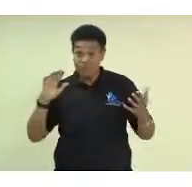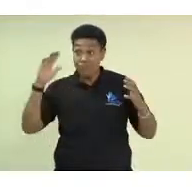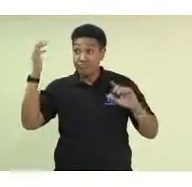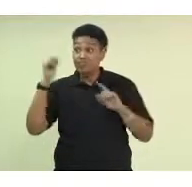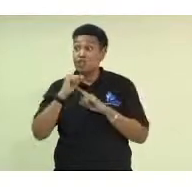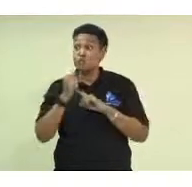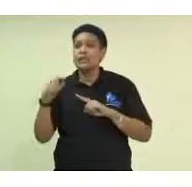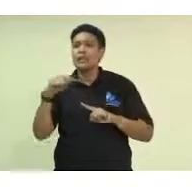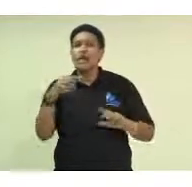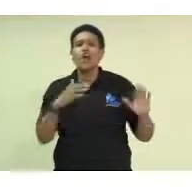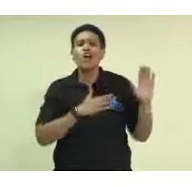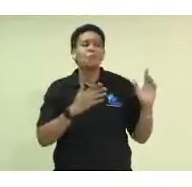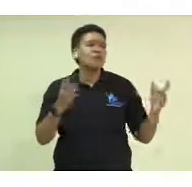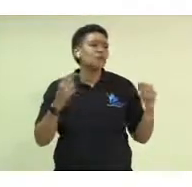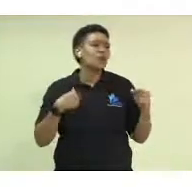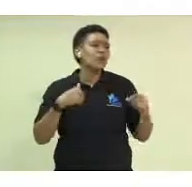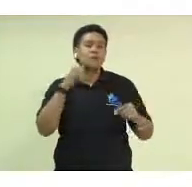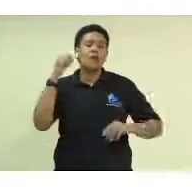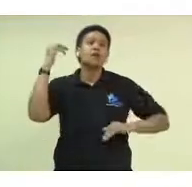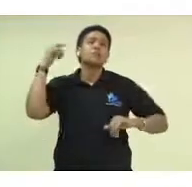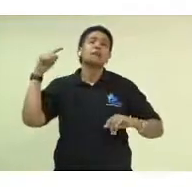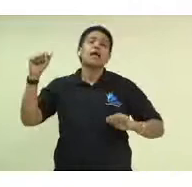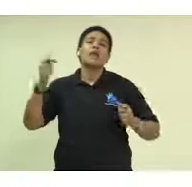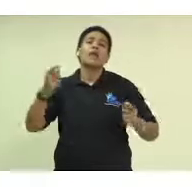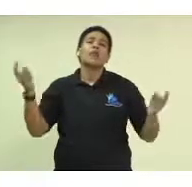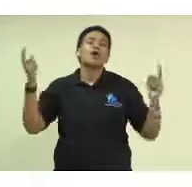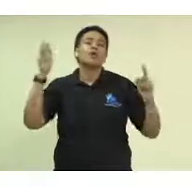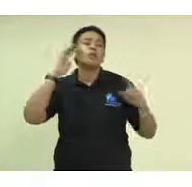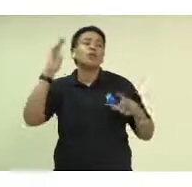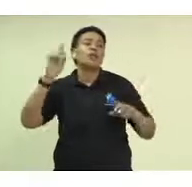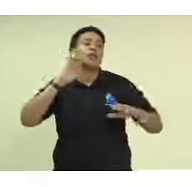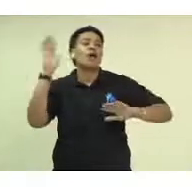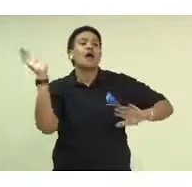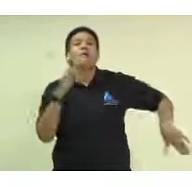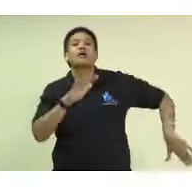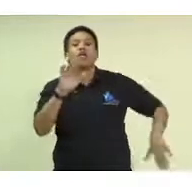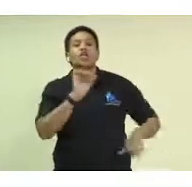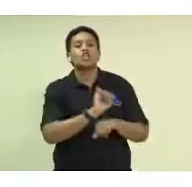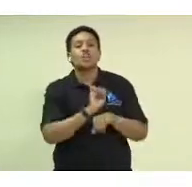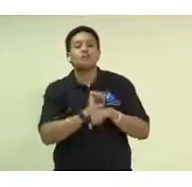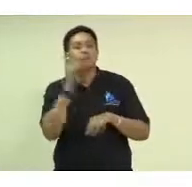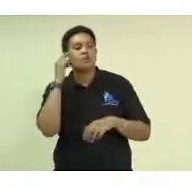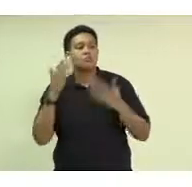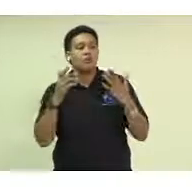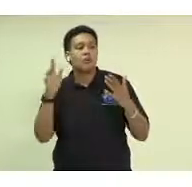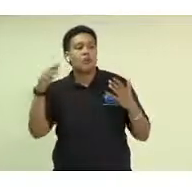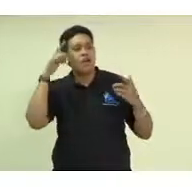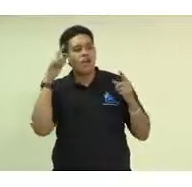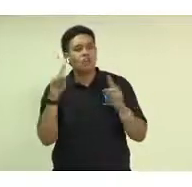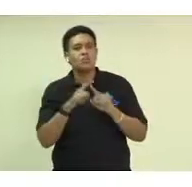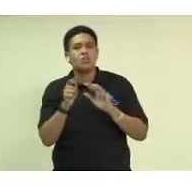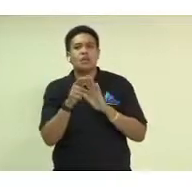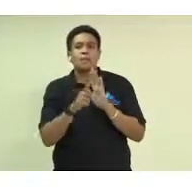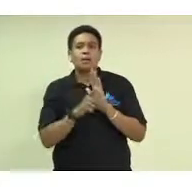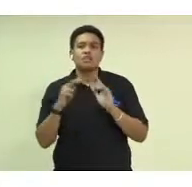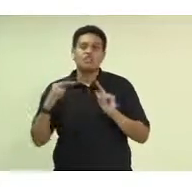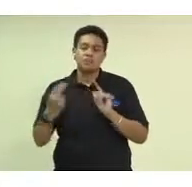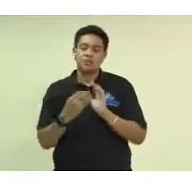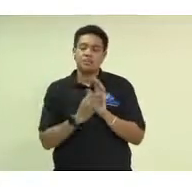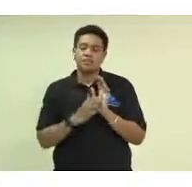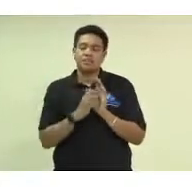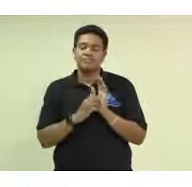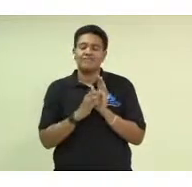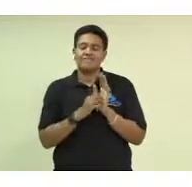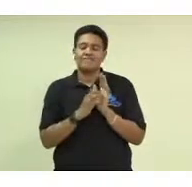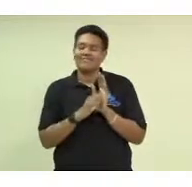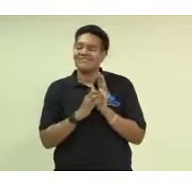circumstances. So I'm not anticipating that anyone will abandon their post because they may not have agreed with a policy position.